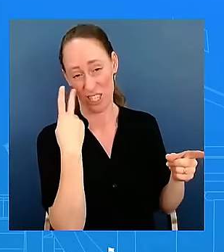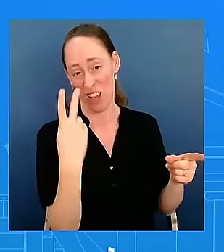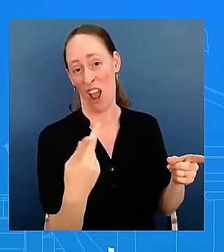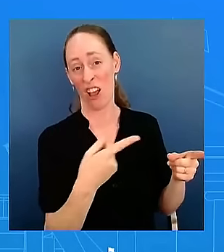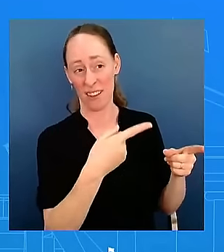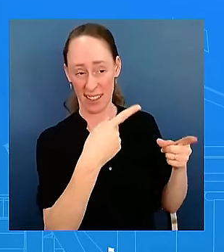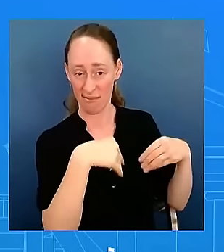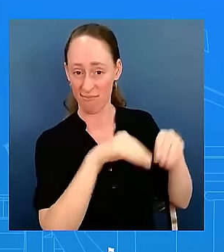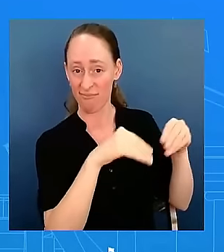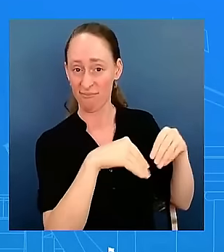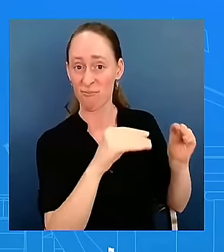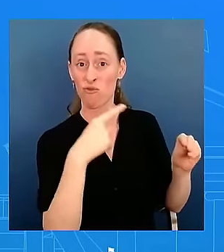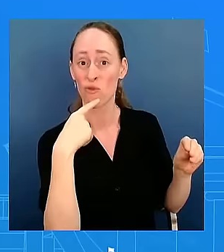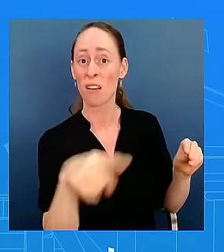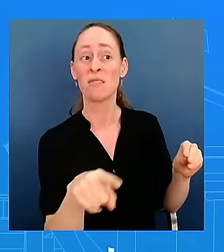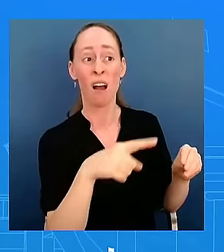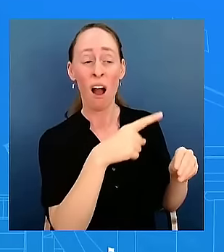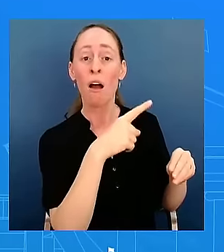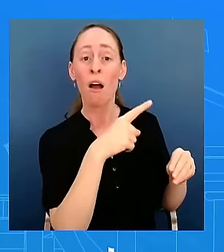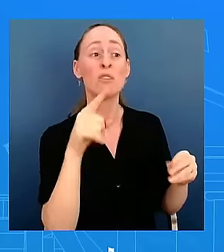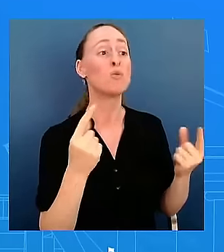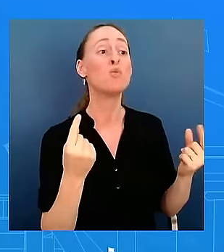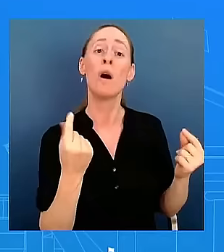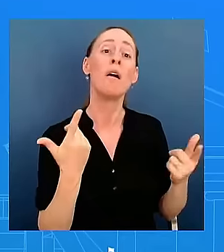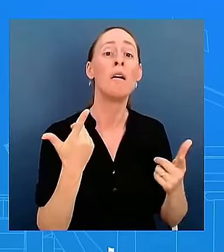We're going to continue to hold them accountable for that kind of behavior.